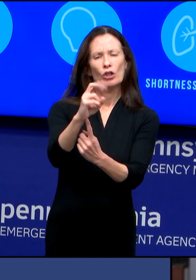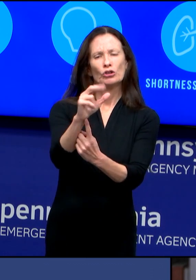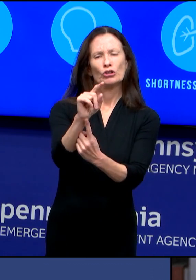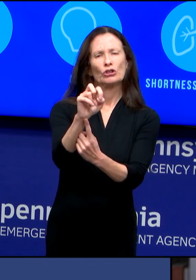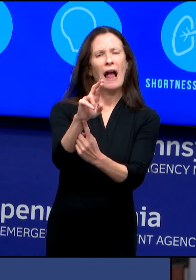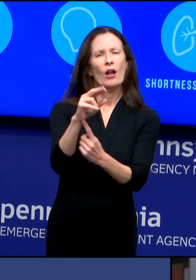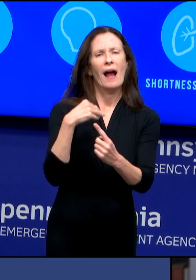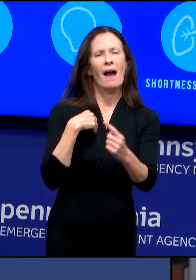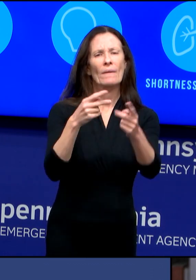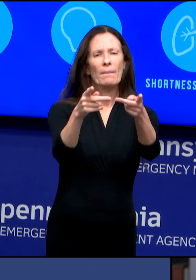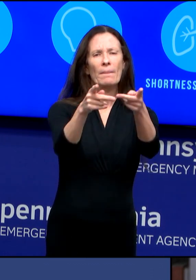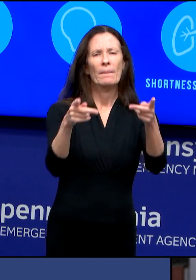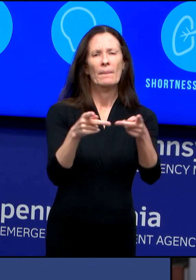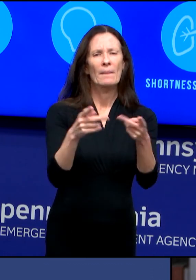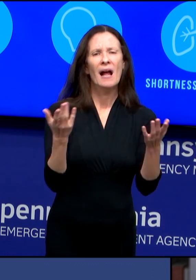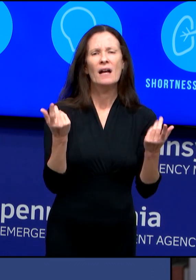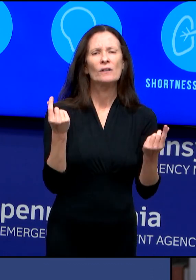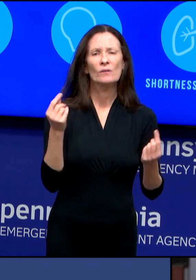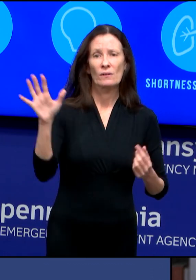now?